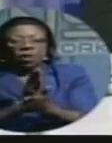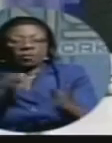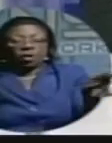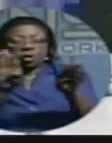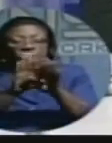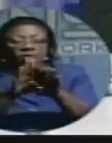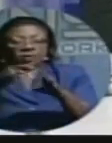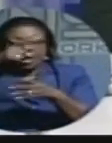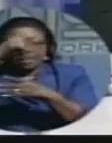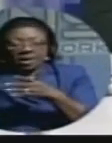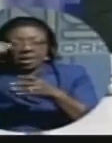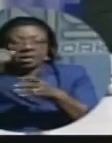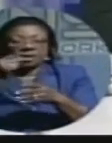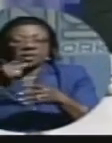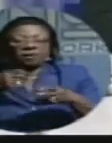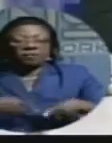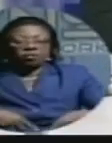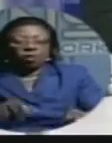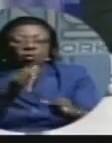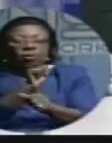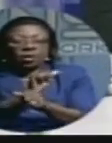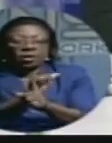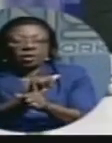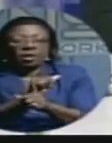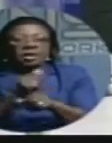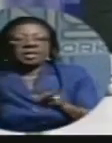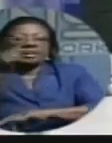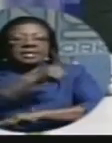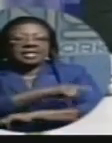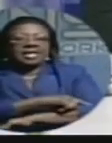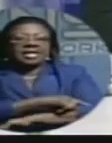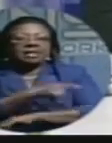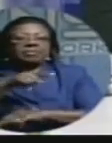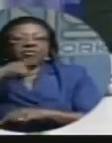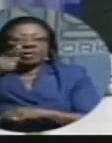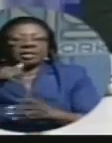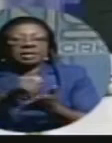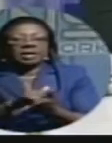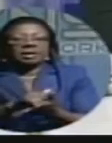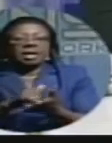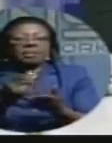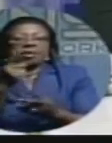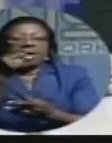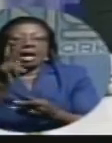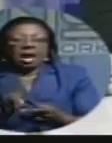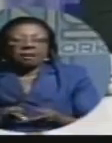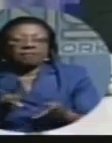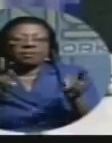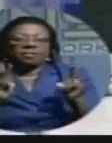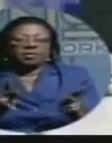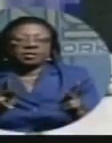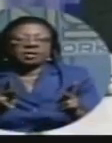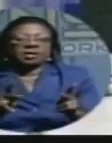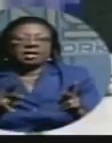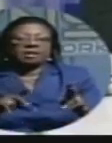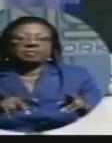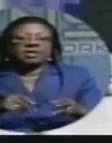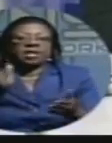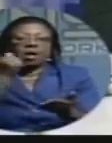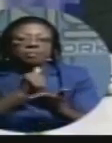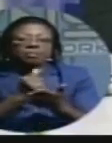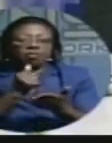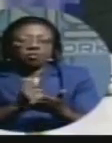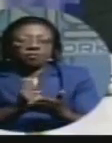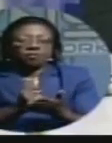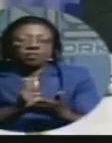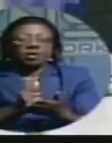compensation. And as Janaea Noel Ferguson tells us, today it was revealed that about half of the applicants have been approved amidst pending court action by